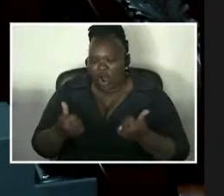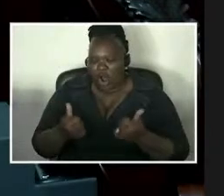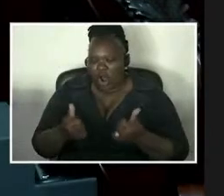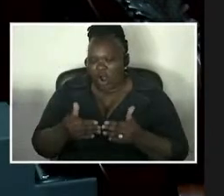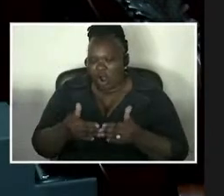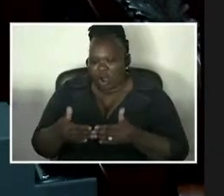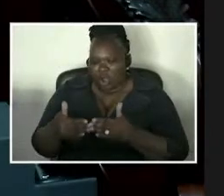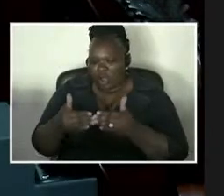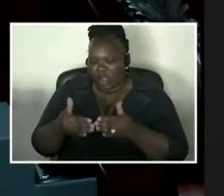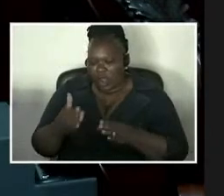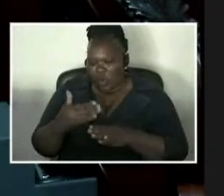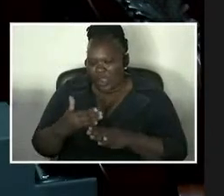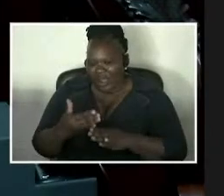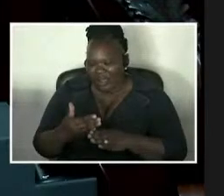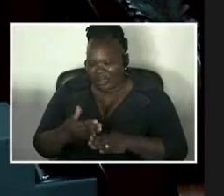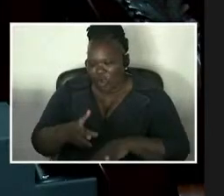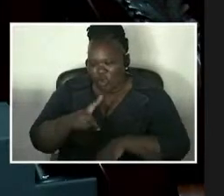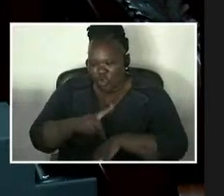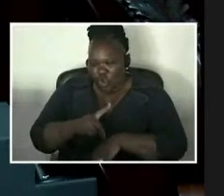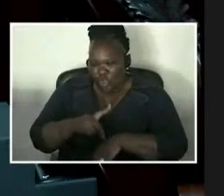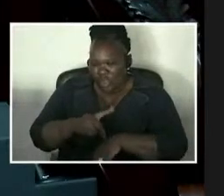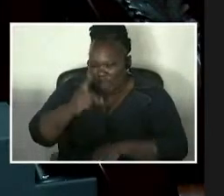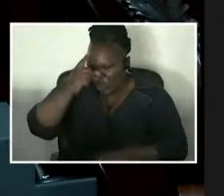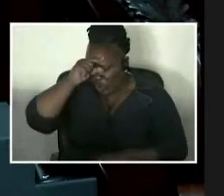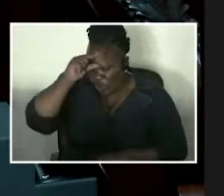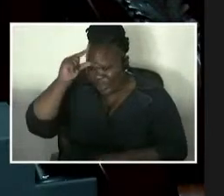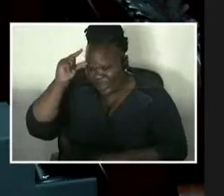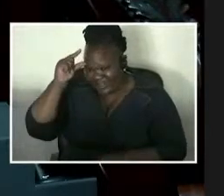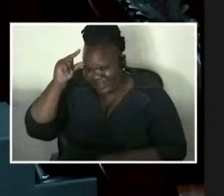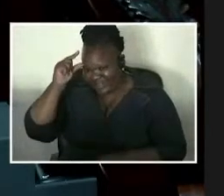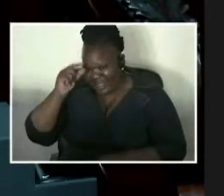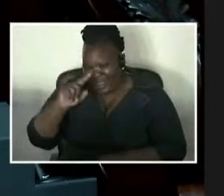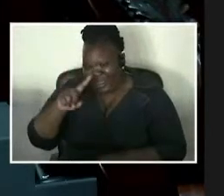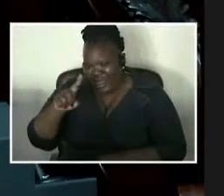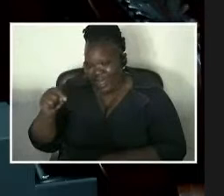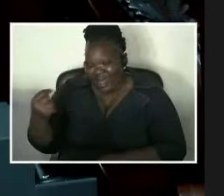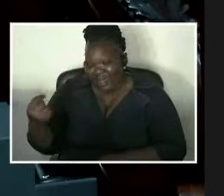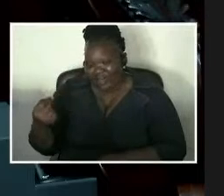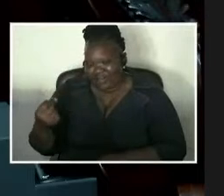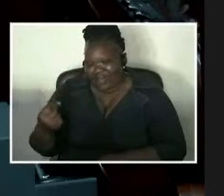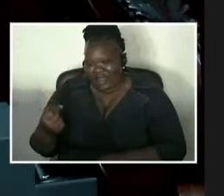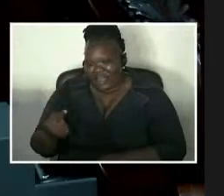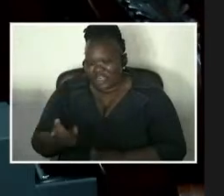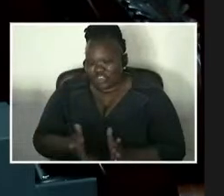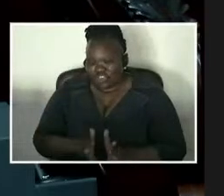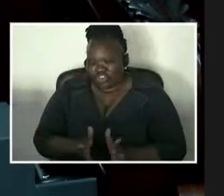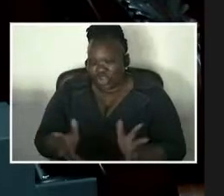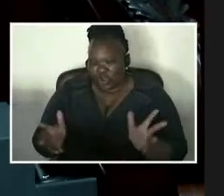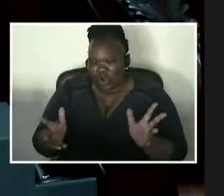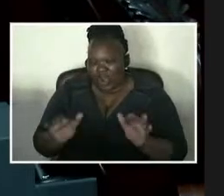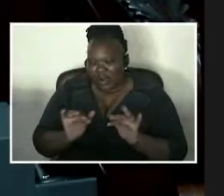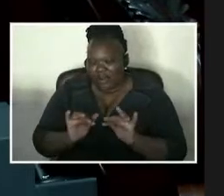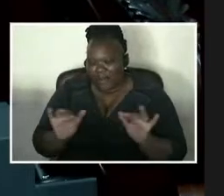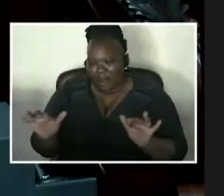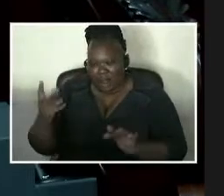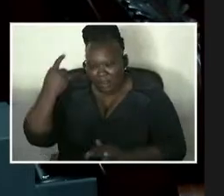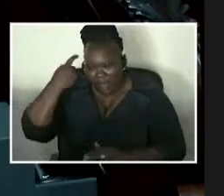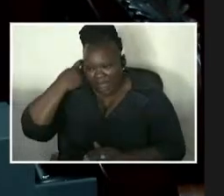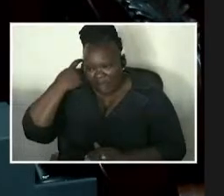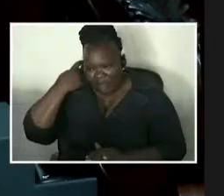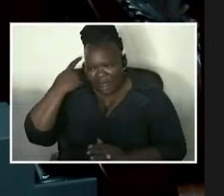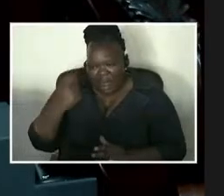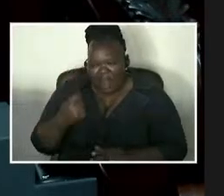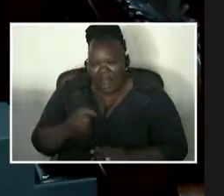nurses the allied health care workers and even the most underappreciated general orderlies and edmund clarks